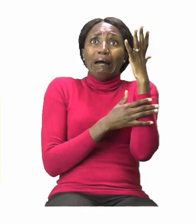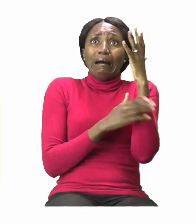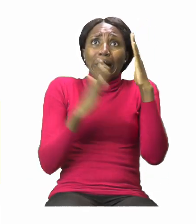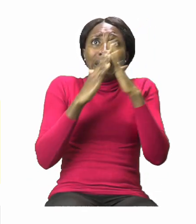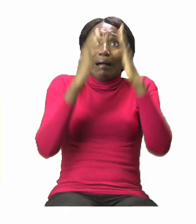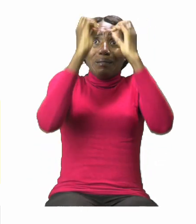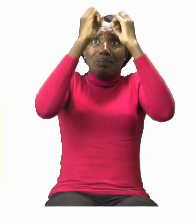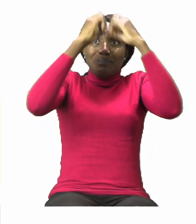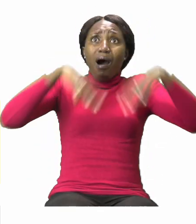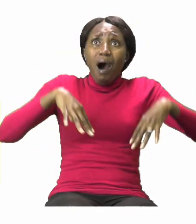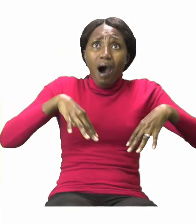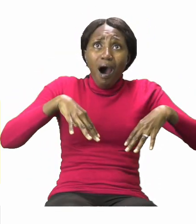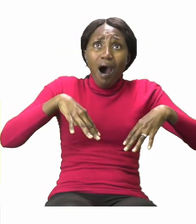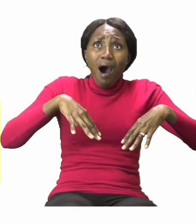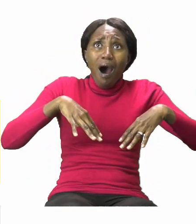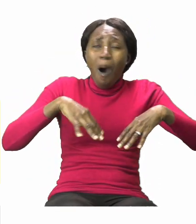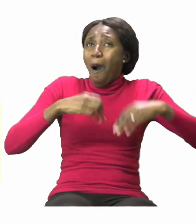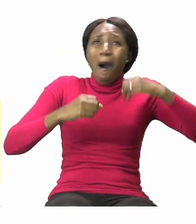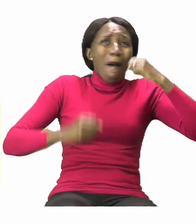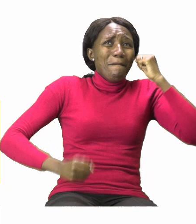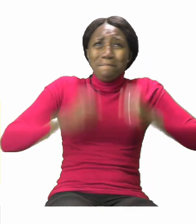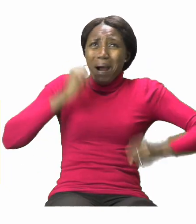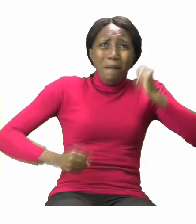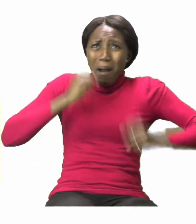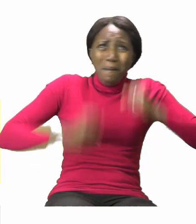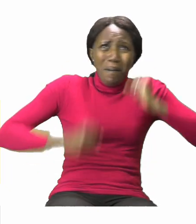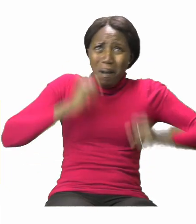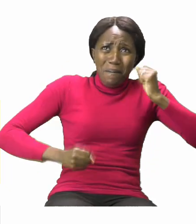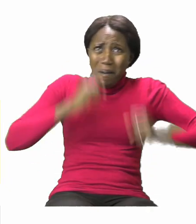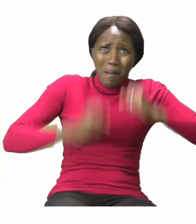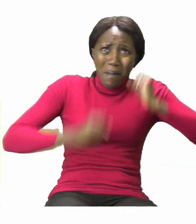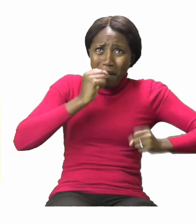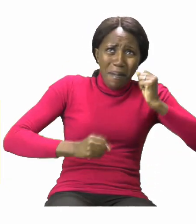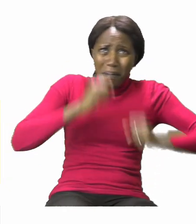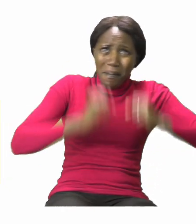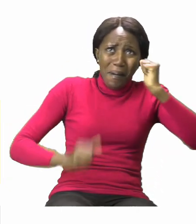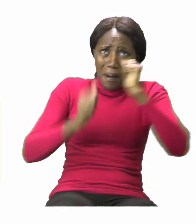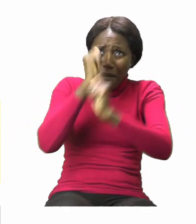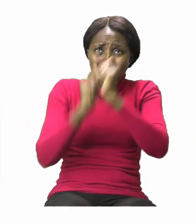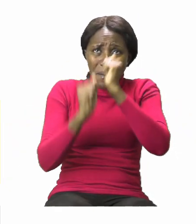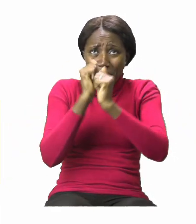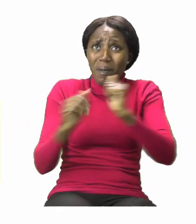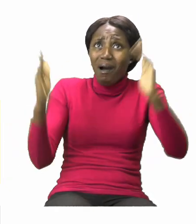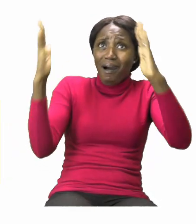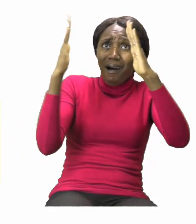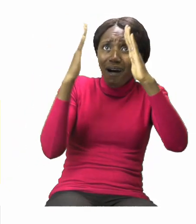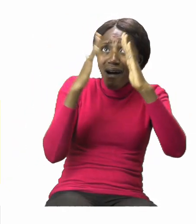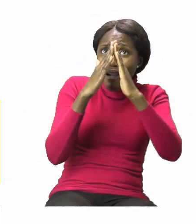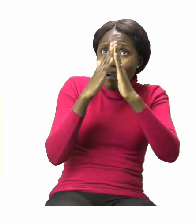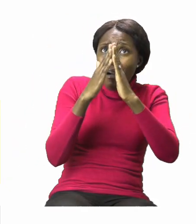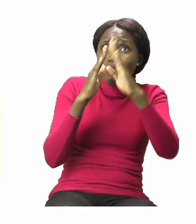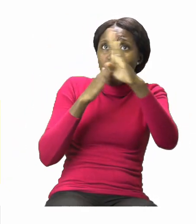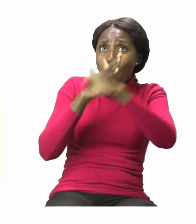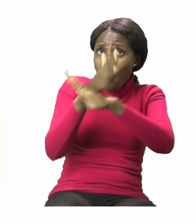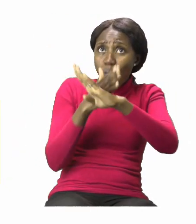down. He quickly ran to his brother, the one who was building the house out of